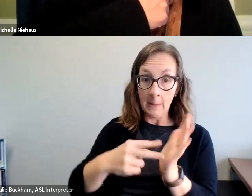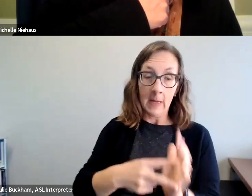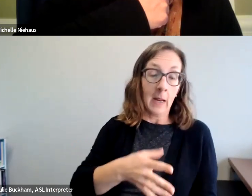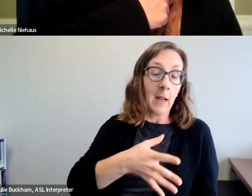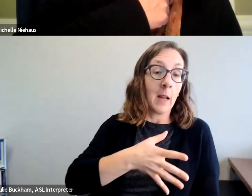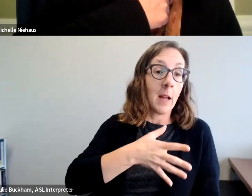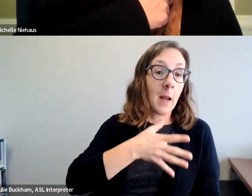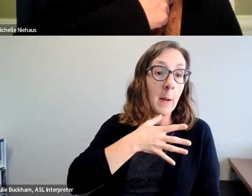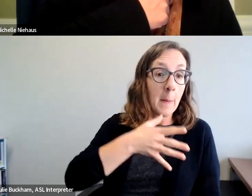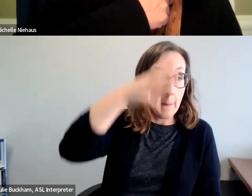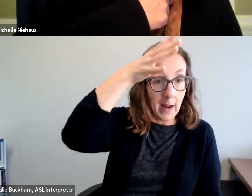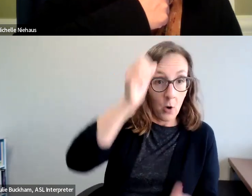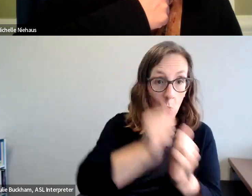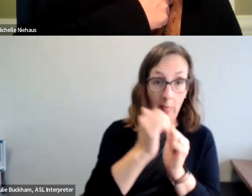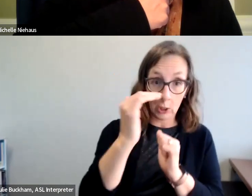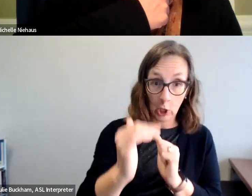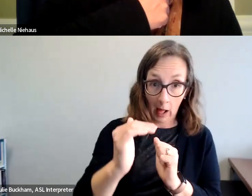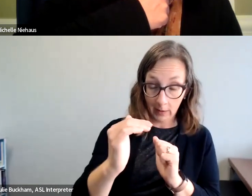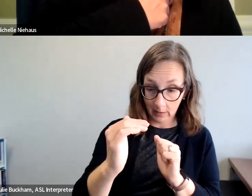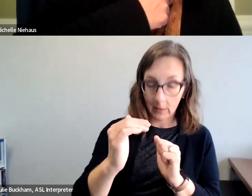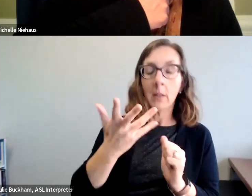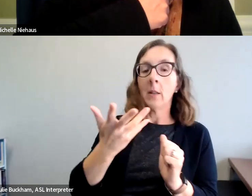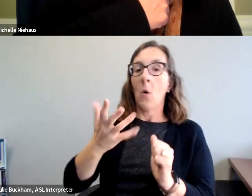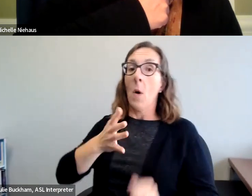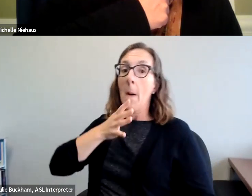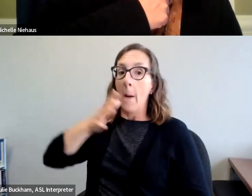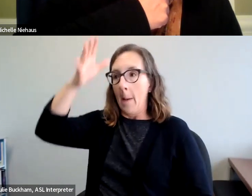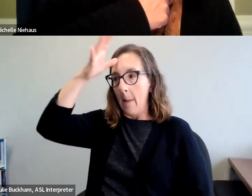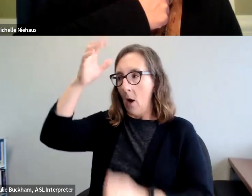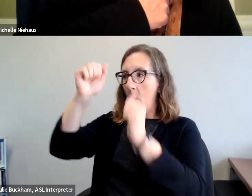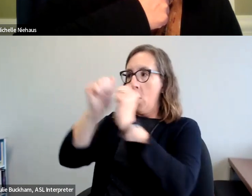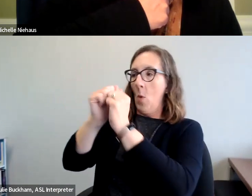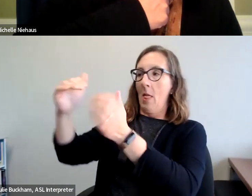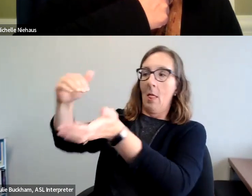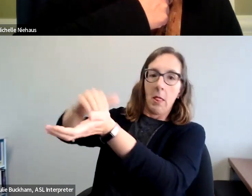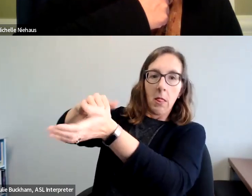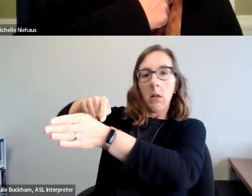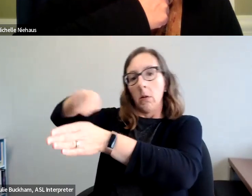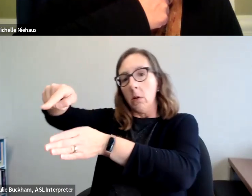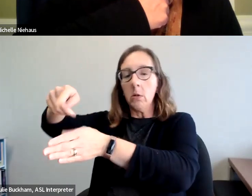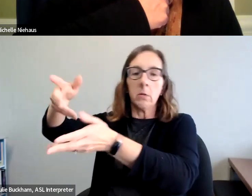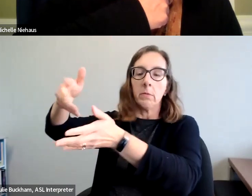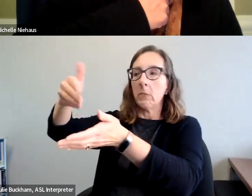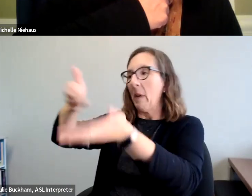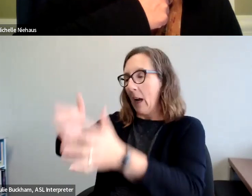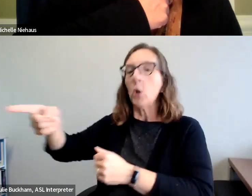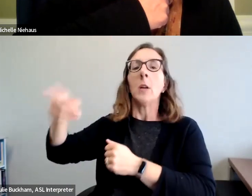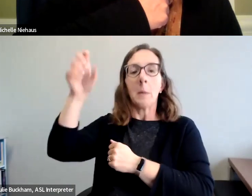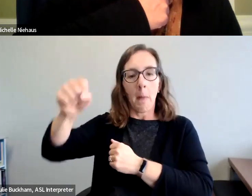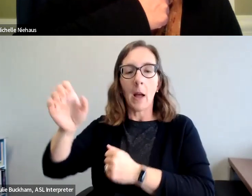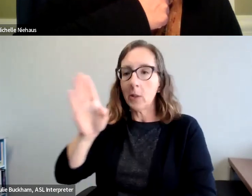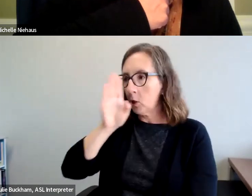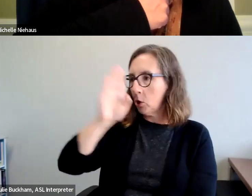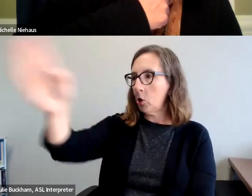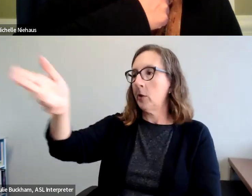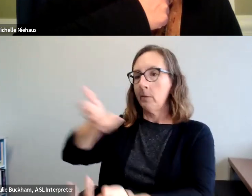child to provider, parent to provider, there always has to be an open dialogue. I remember,